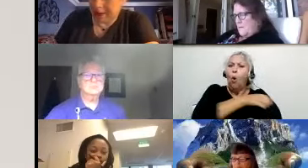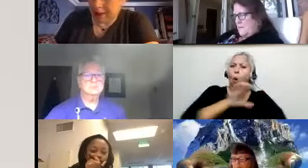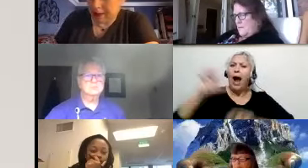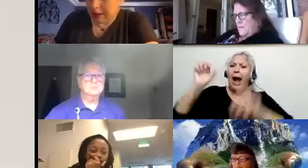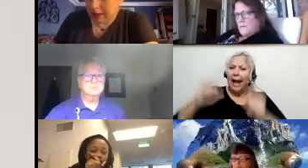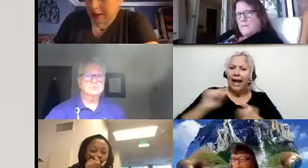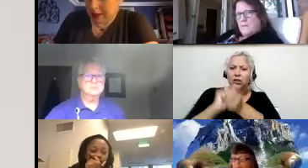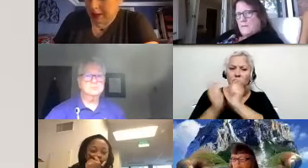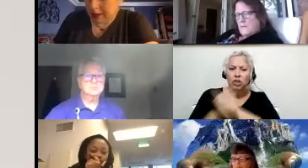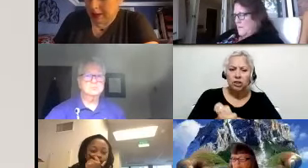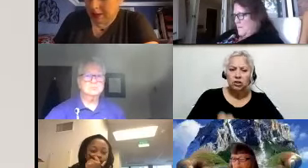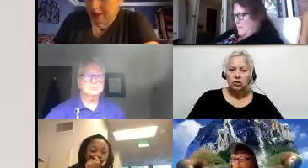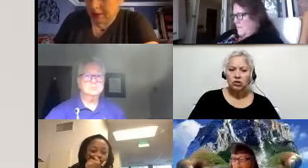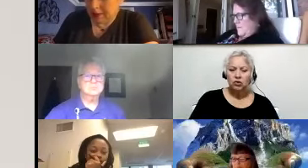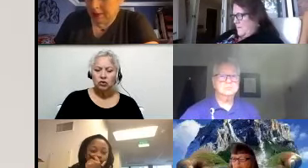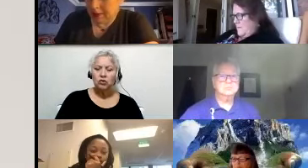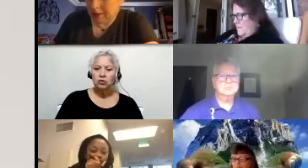this.